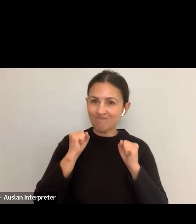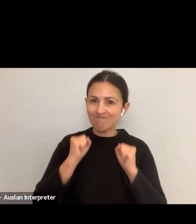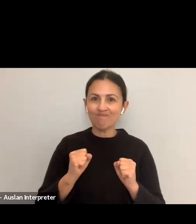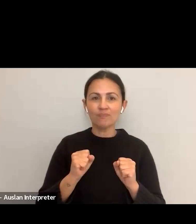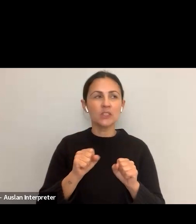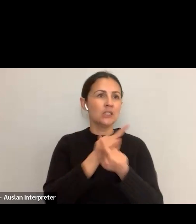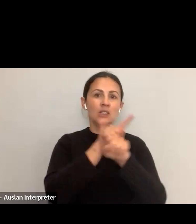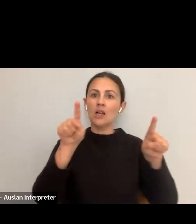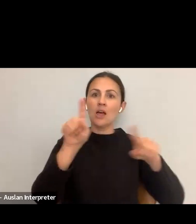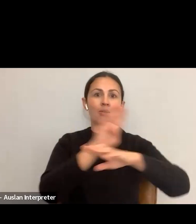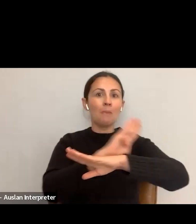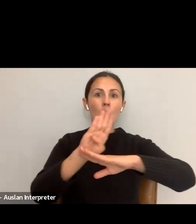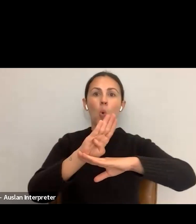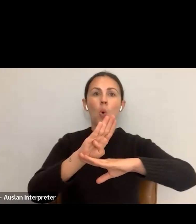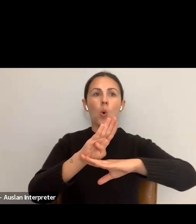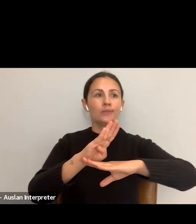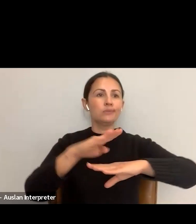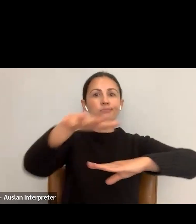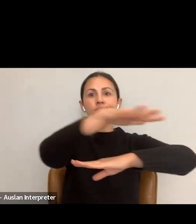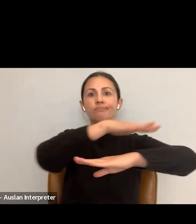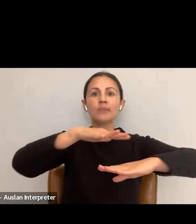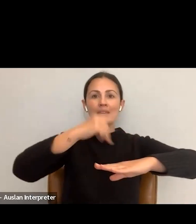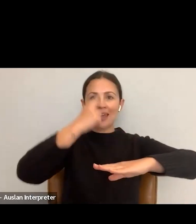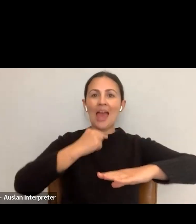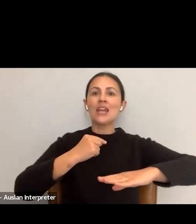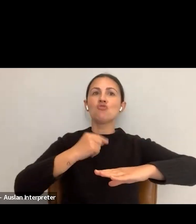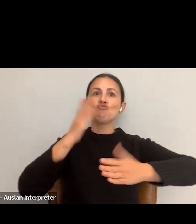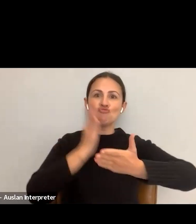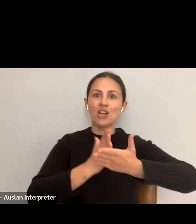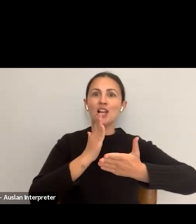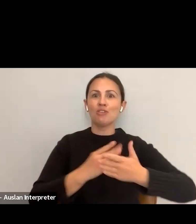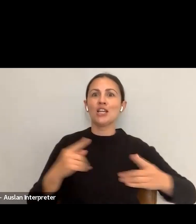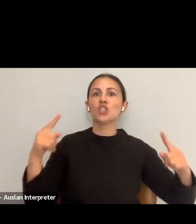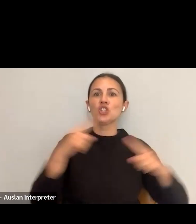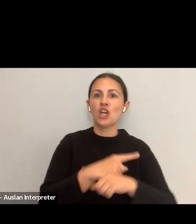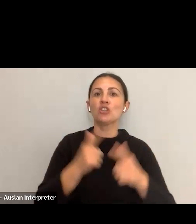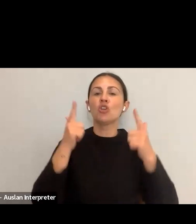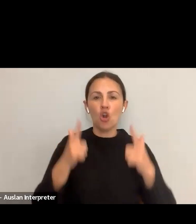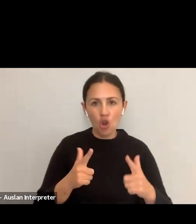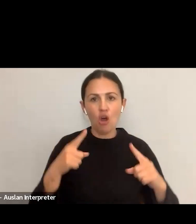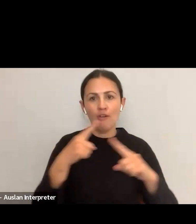sort of systemically and seismically. There's a lot of change to be had.